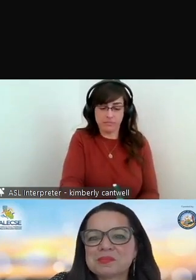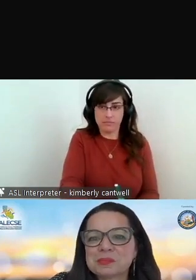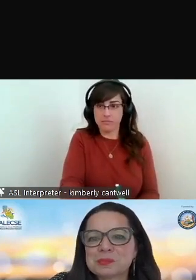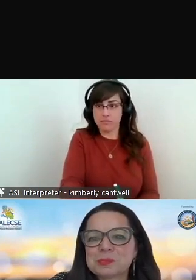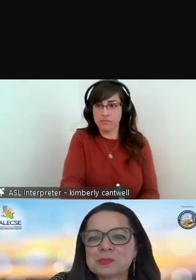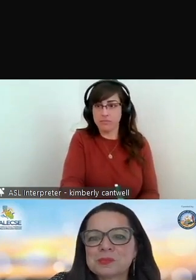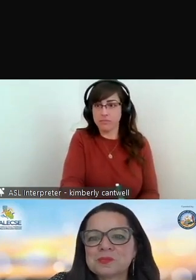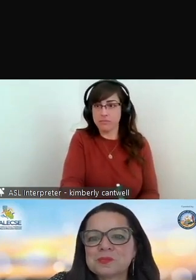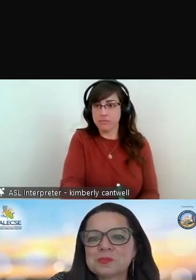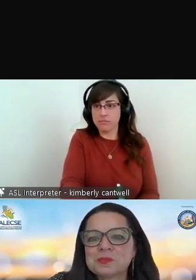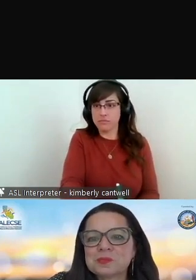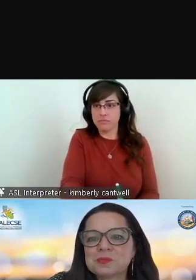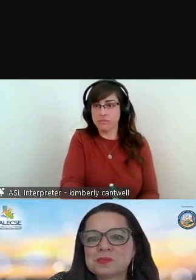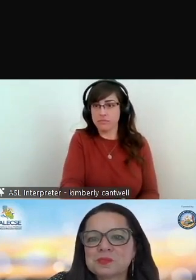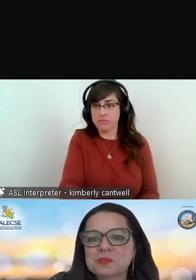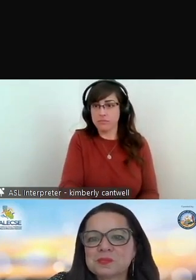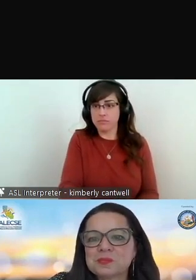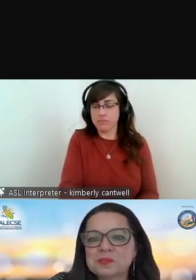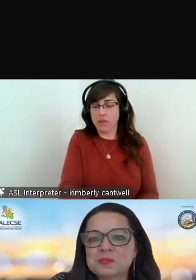but